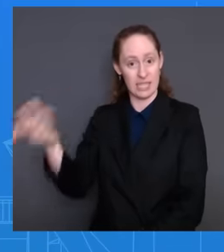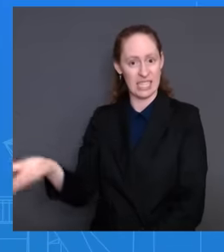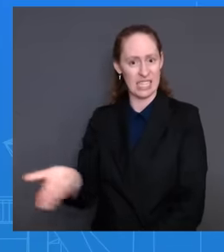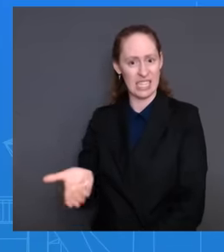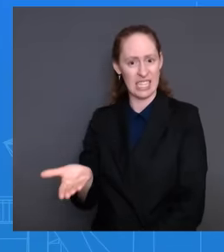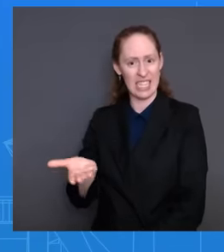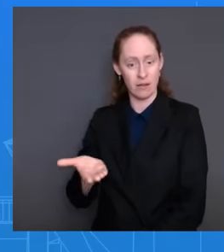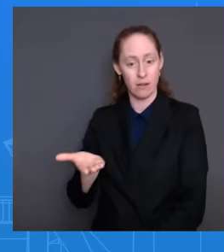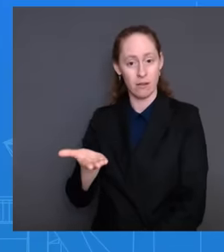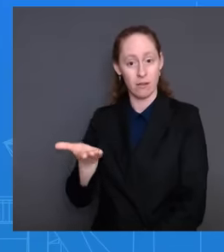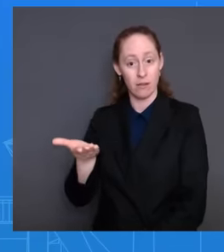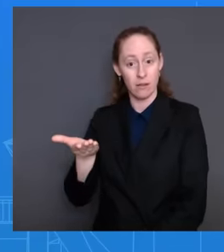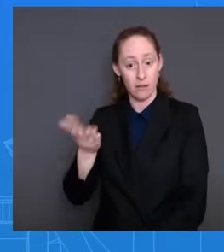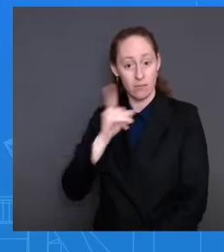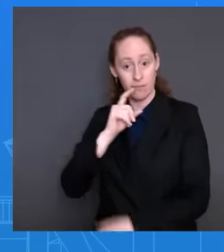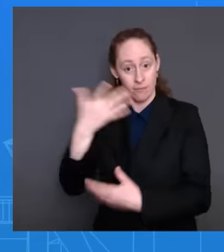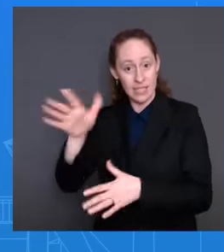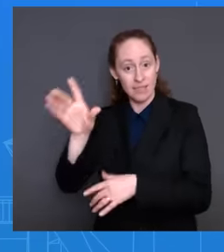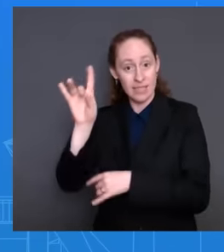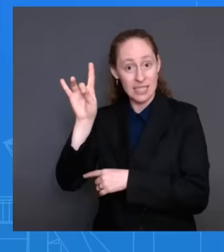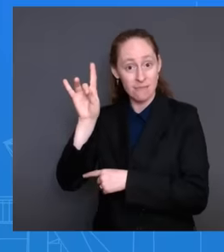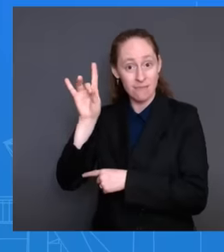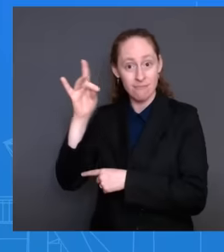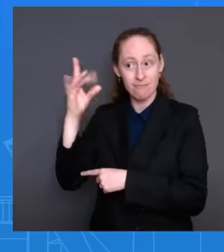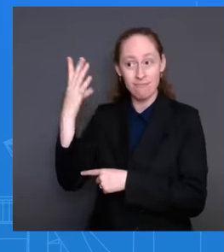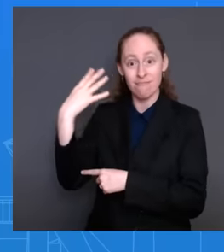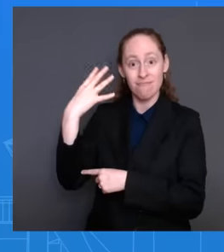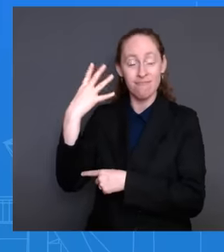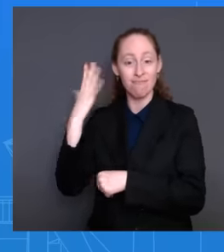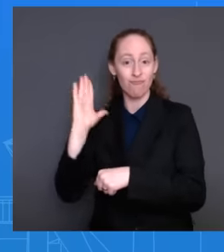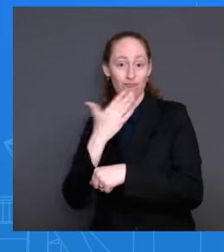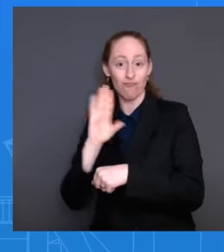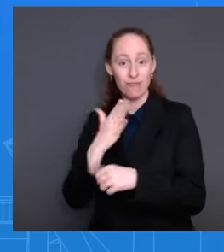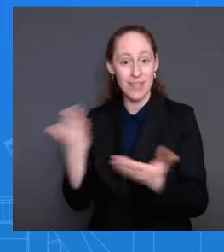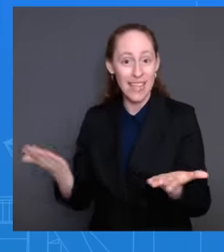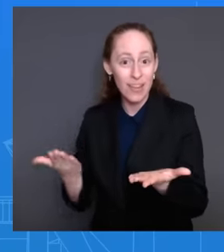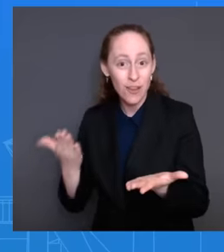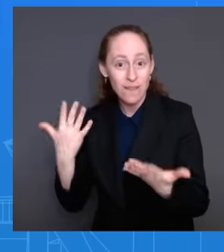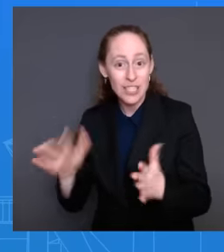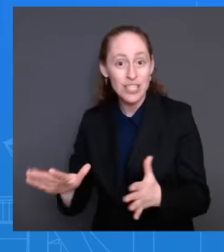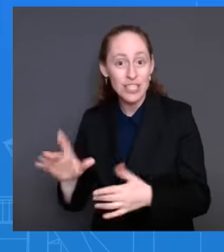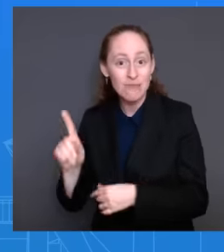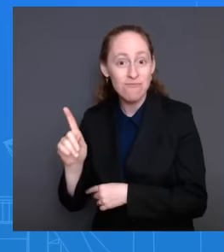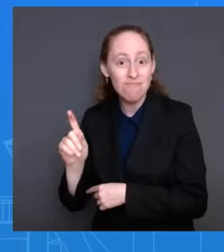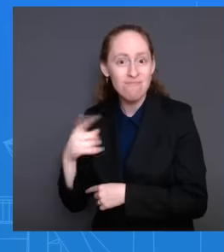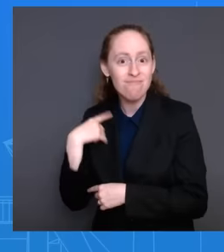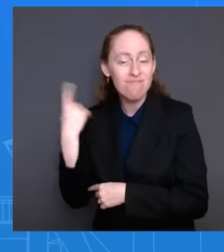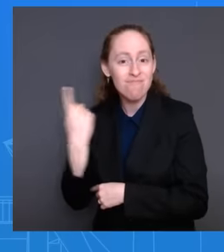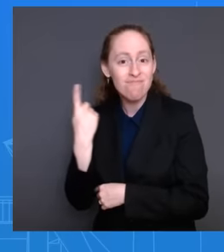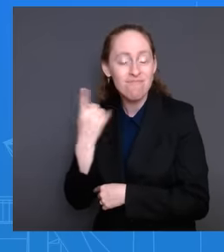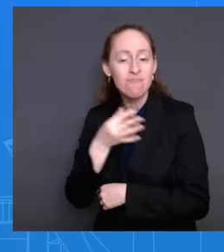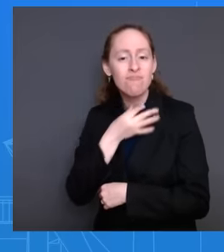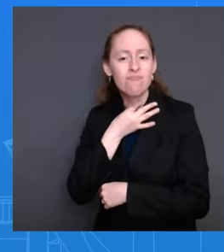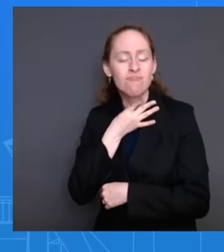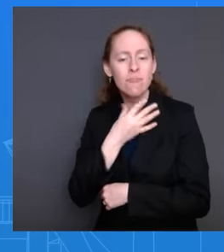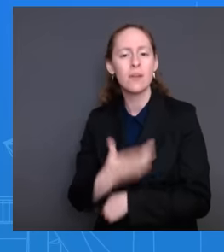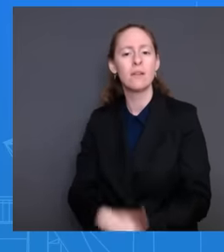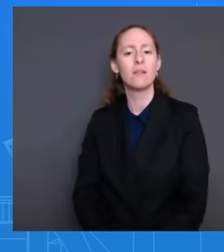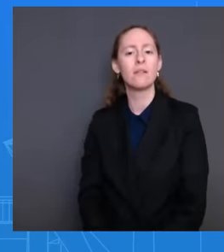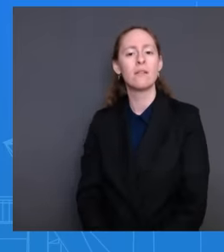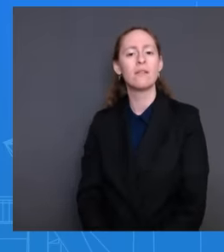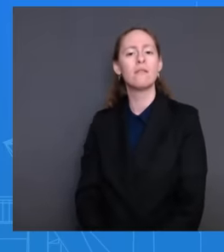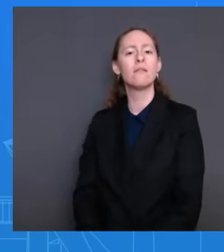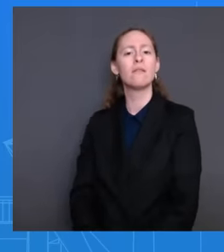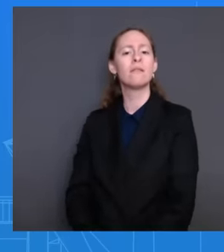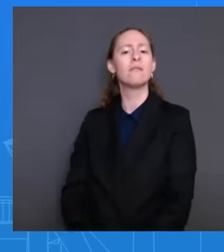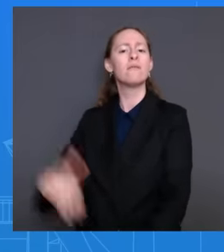any substantive policy recommendations to the president about combating discrimination and hate crime? Well, right after they were here,